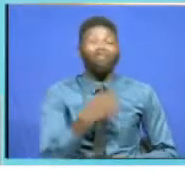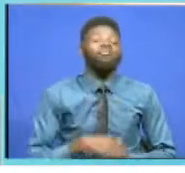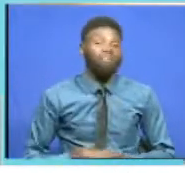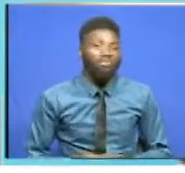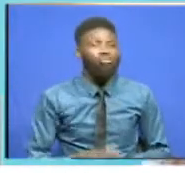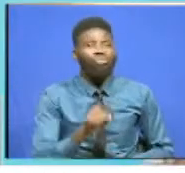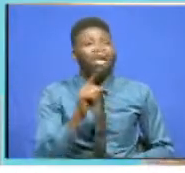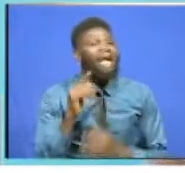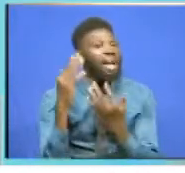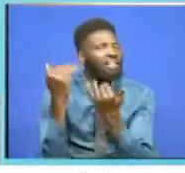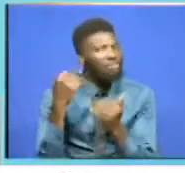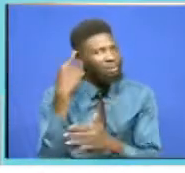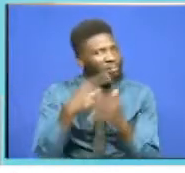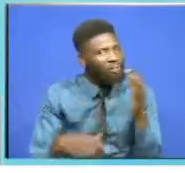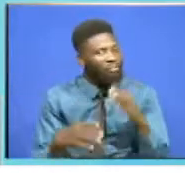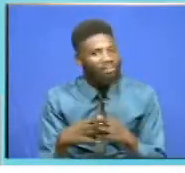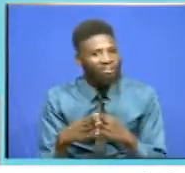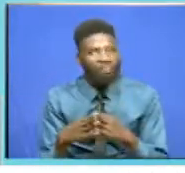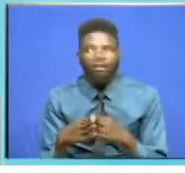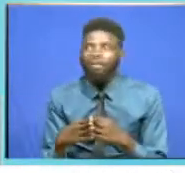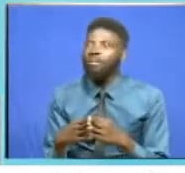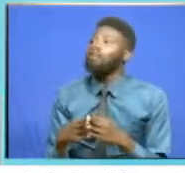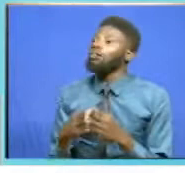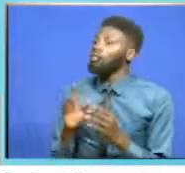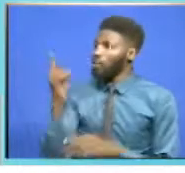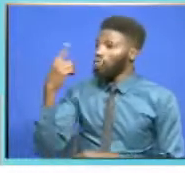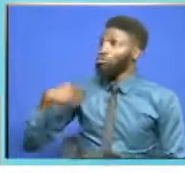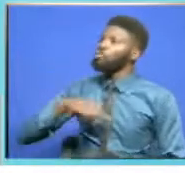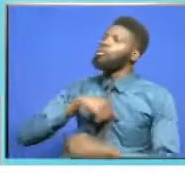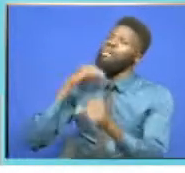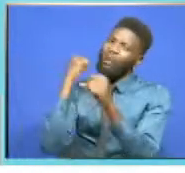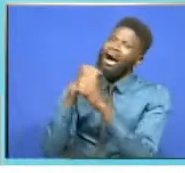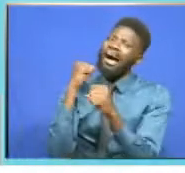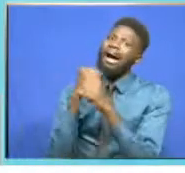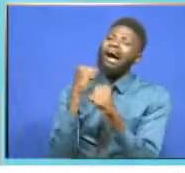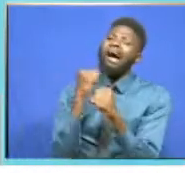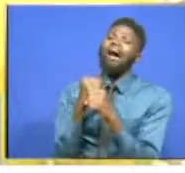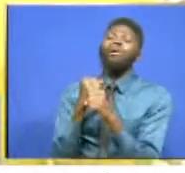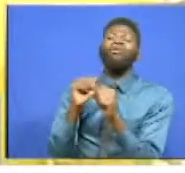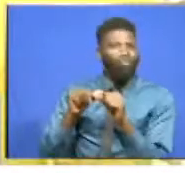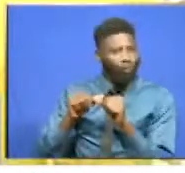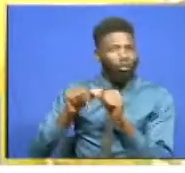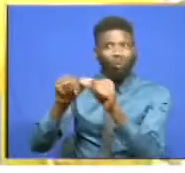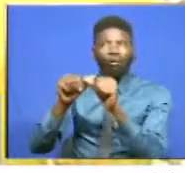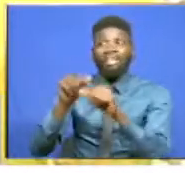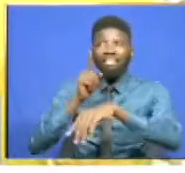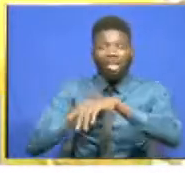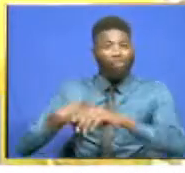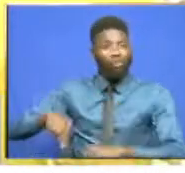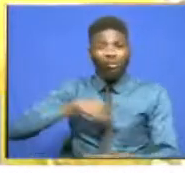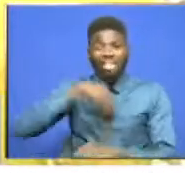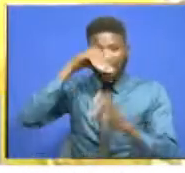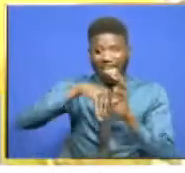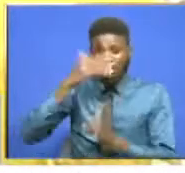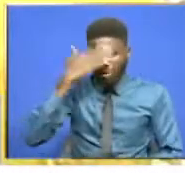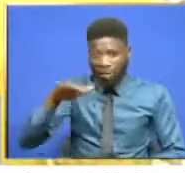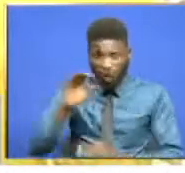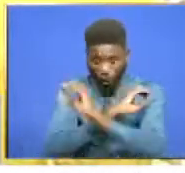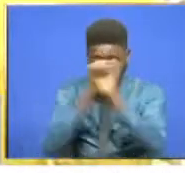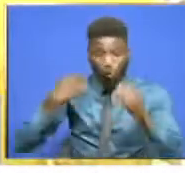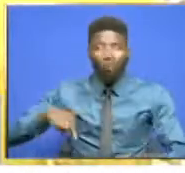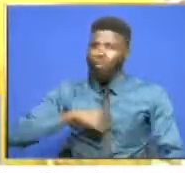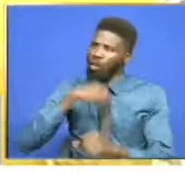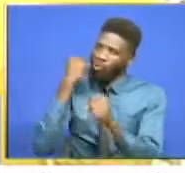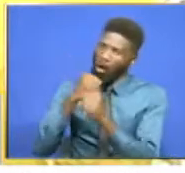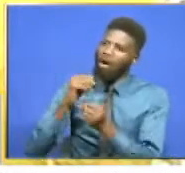expectation? First of all, we work throughout. Actually, we work more when we are not in parliament than when in parliament. All right. So we've been